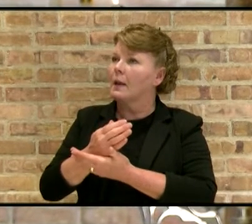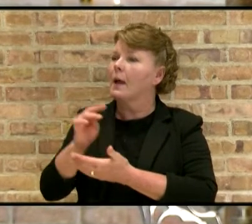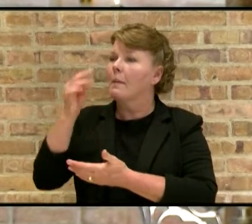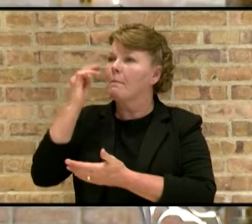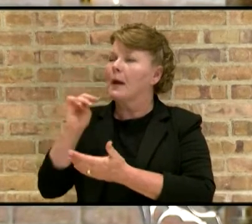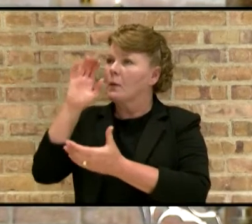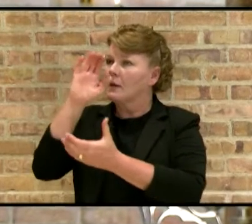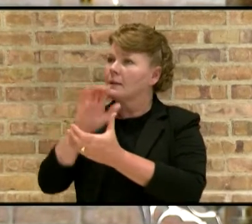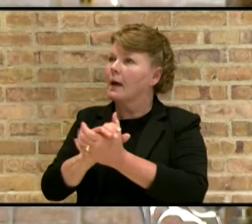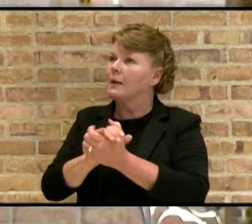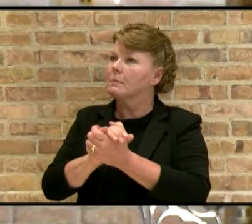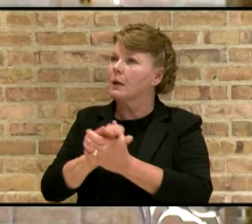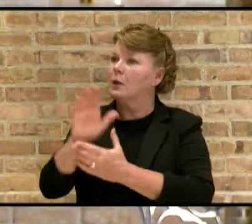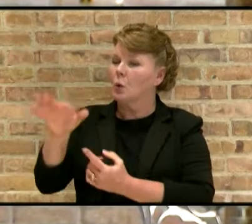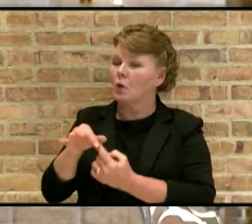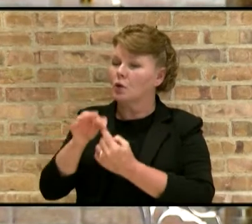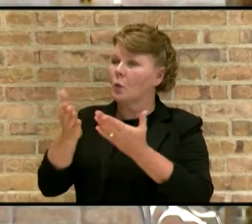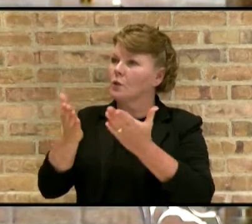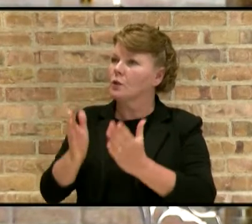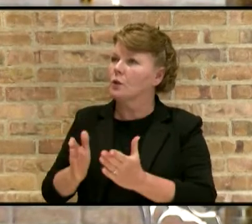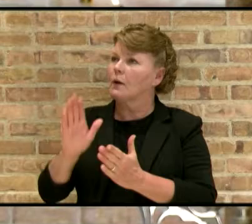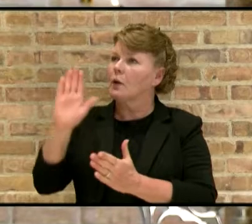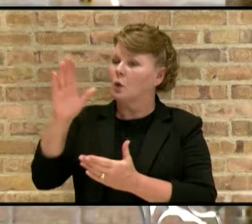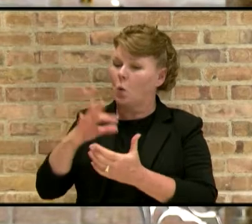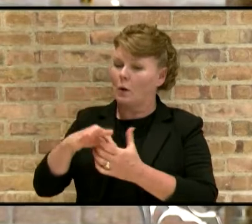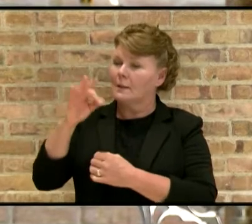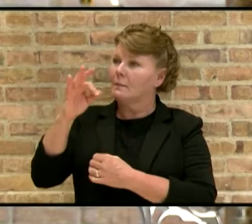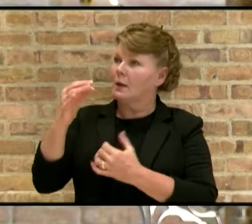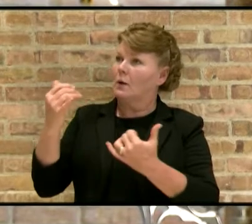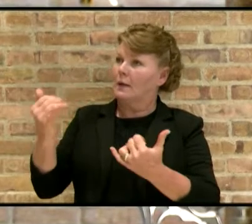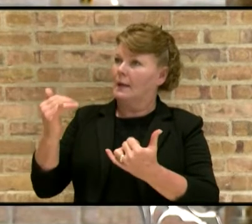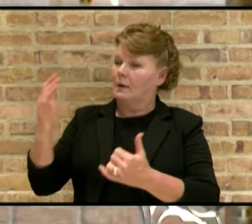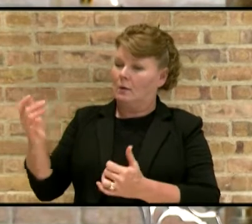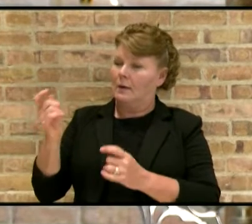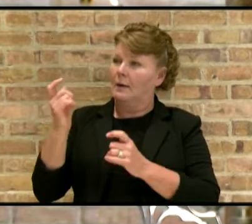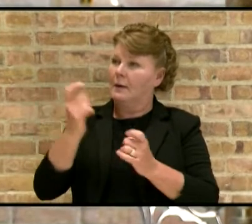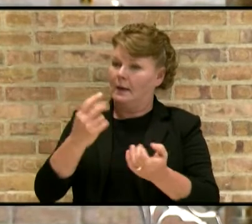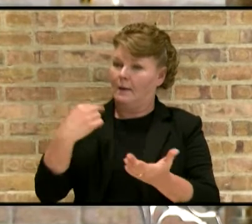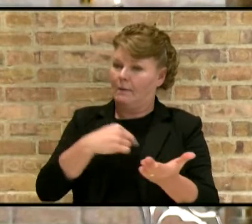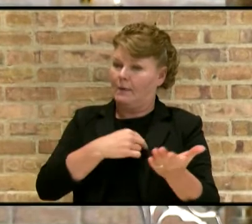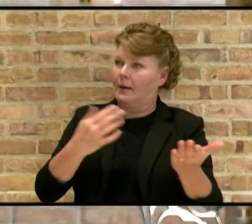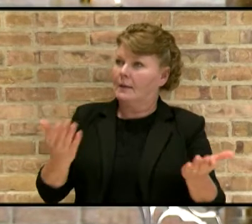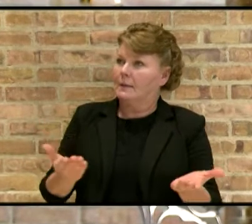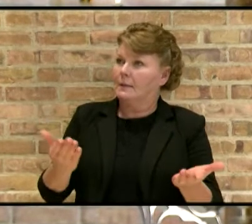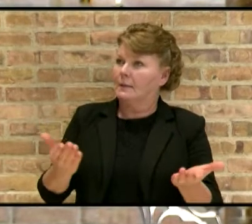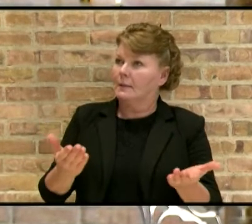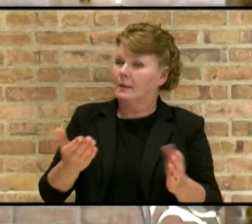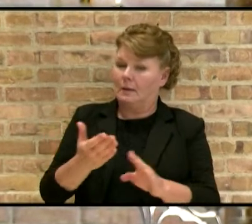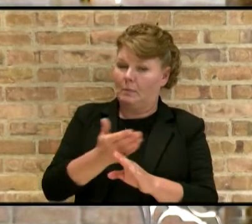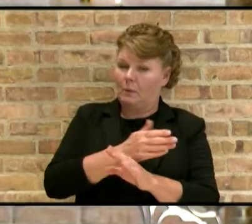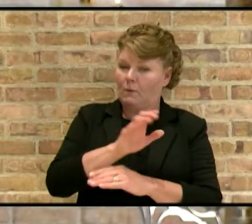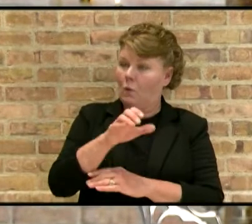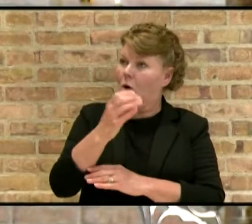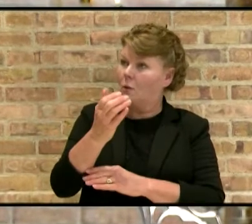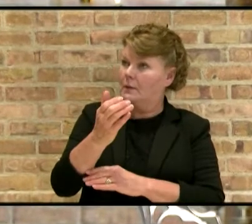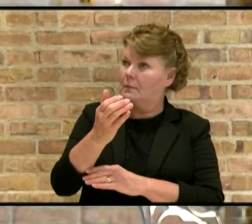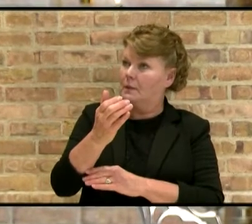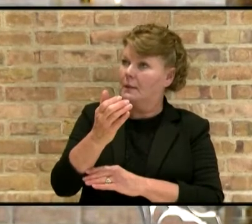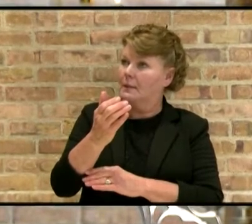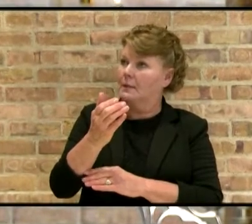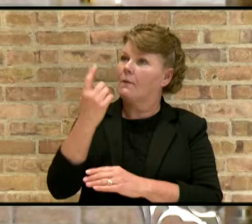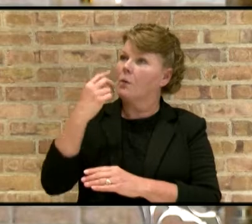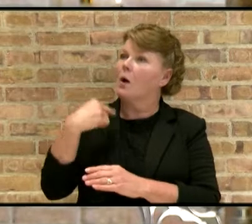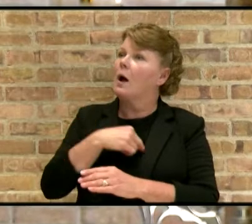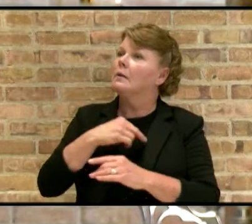chosen servant, so grant us your spirit on the other side of Christmas, for us to live in